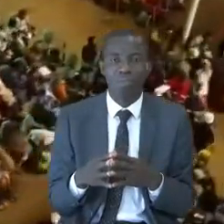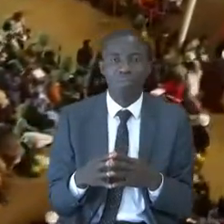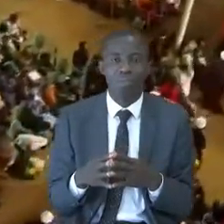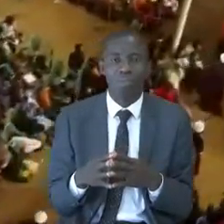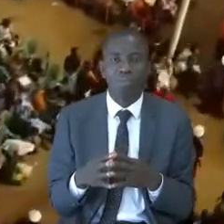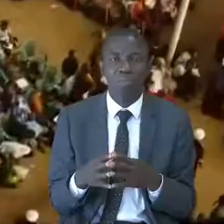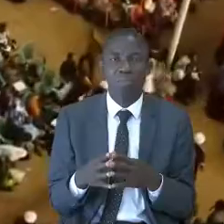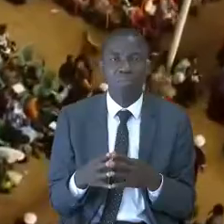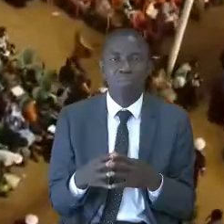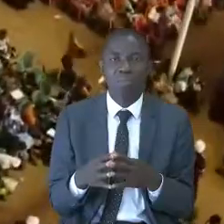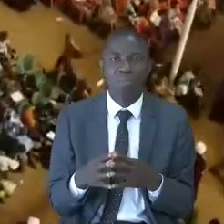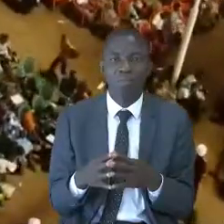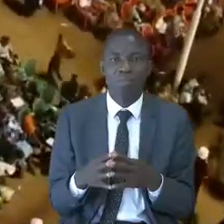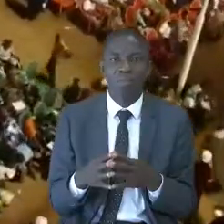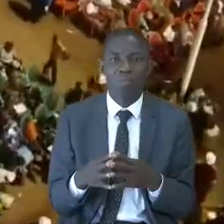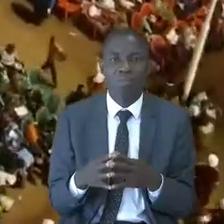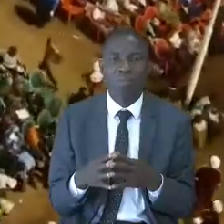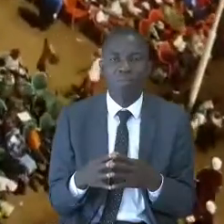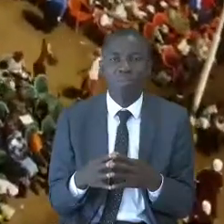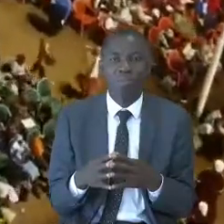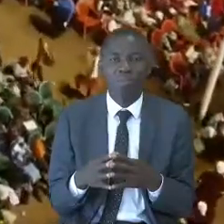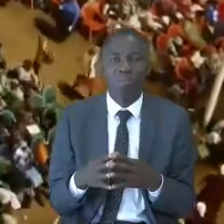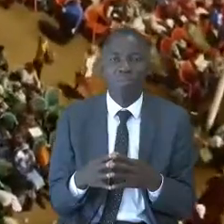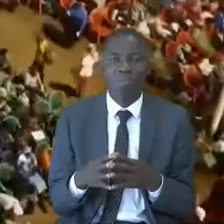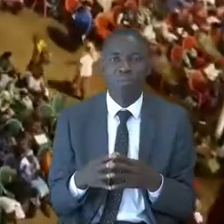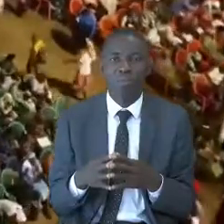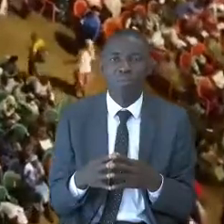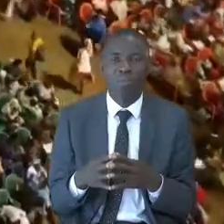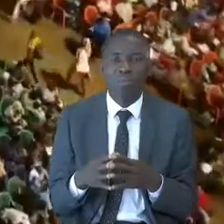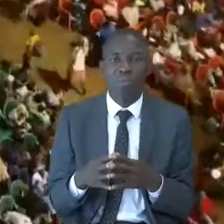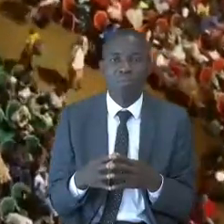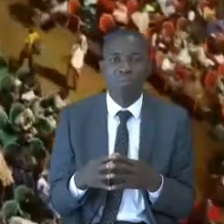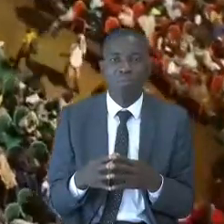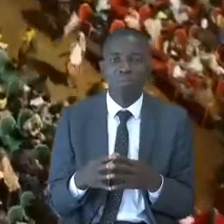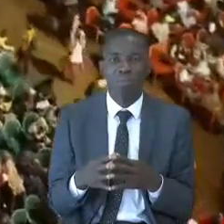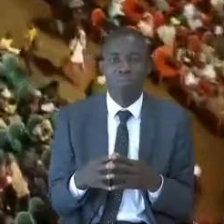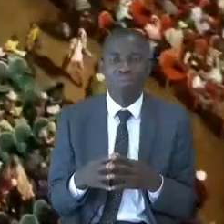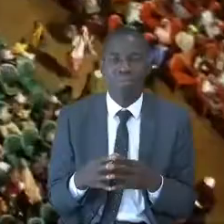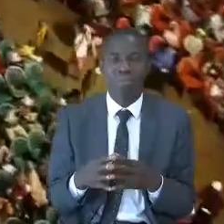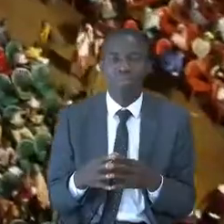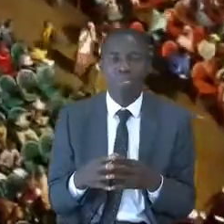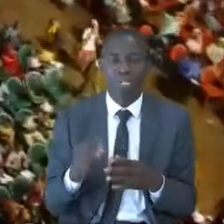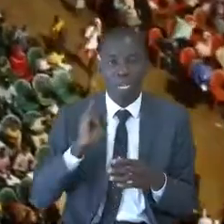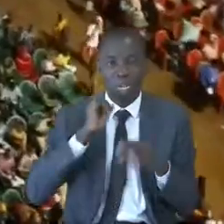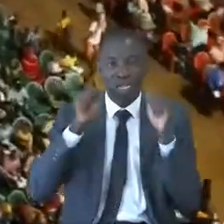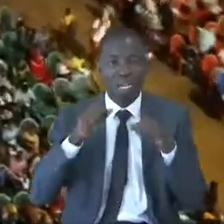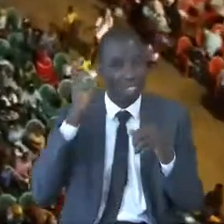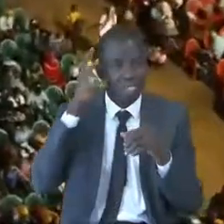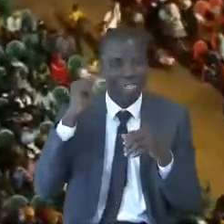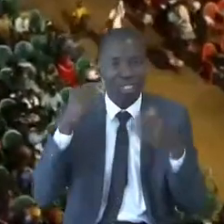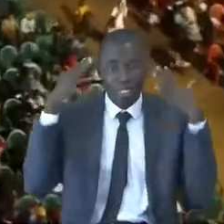I can hear the sound of joy already going on. Even when the miracle prayer has not